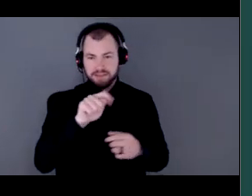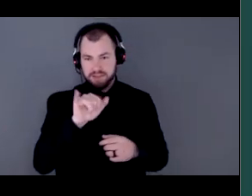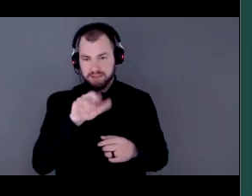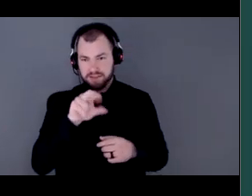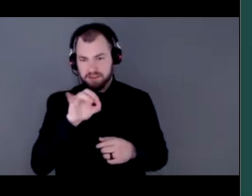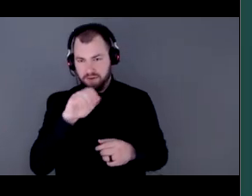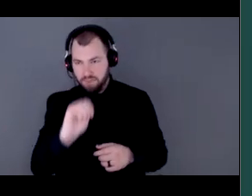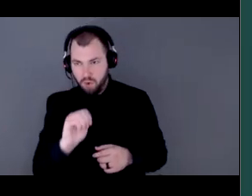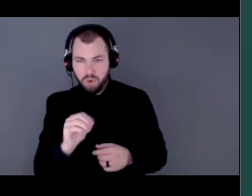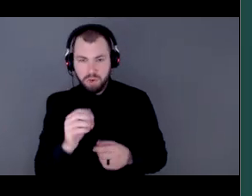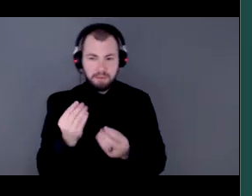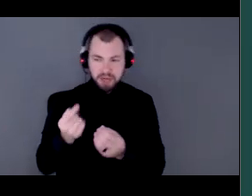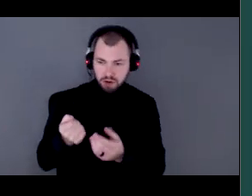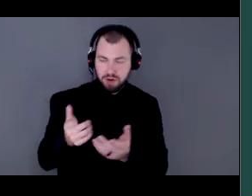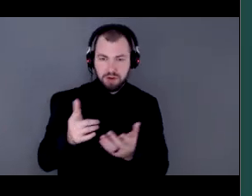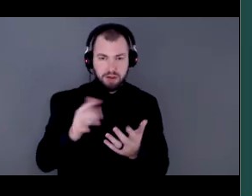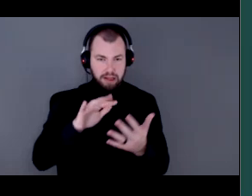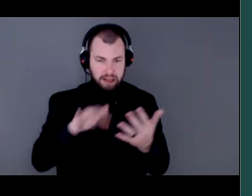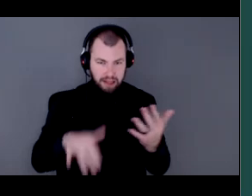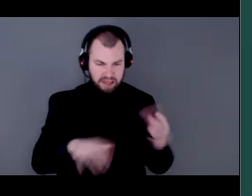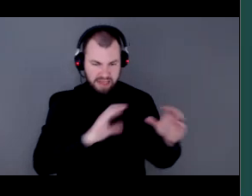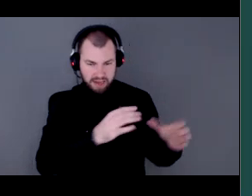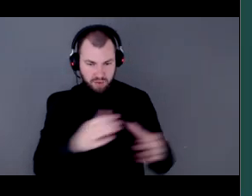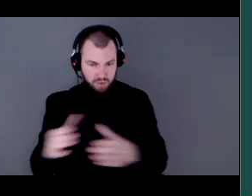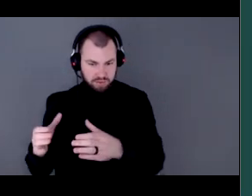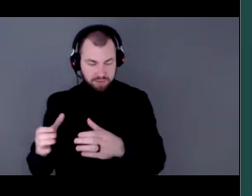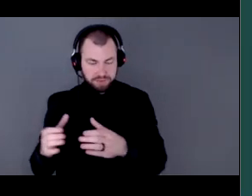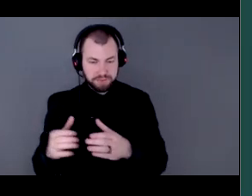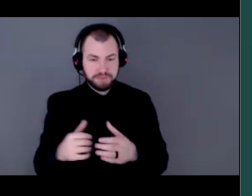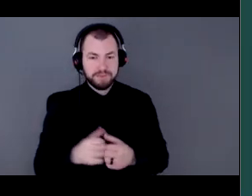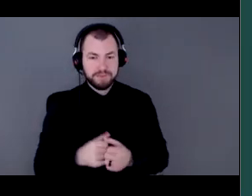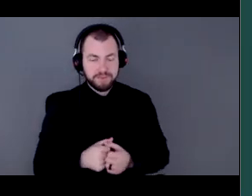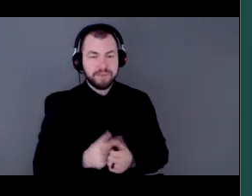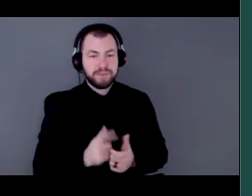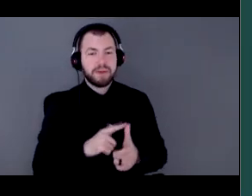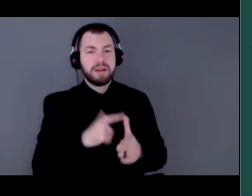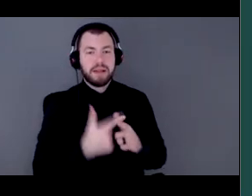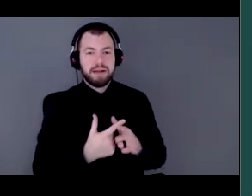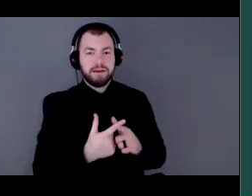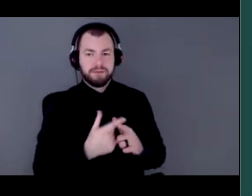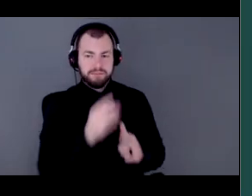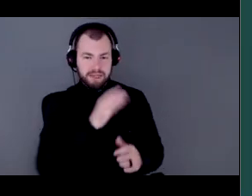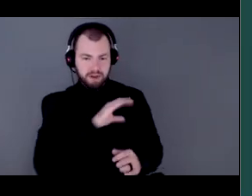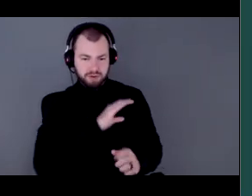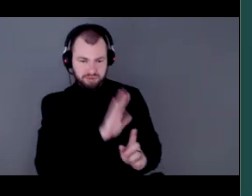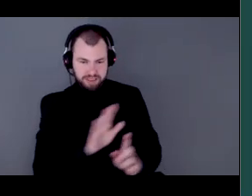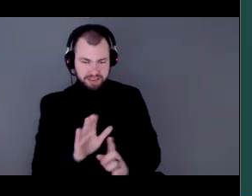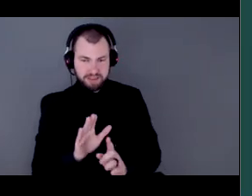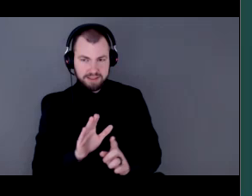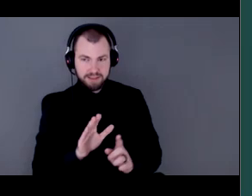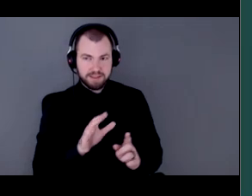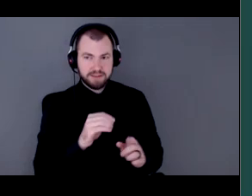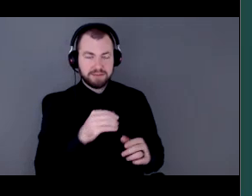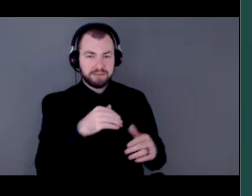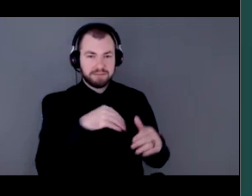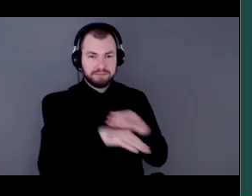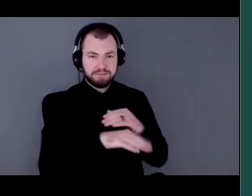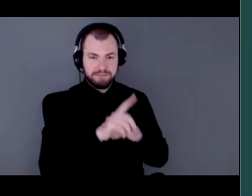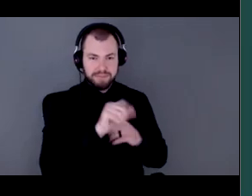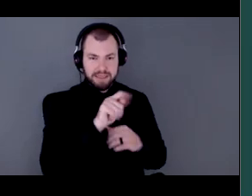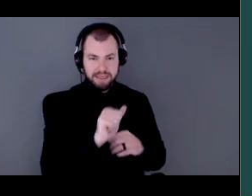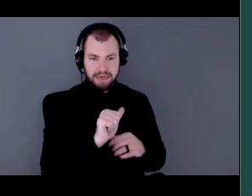different categories they have, and then it's all weighed, and then they characterize it, and they go into this data set and give it characterizations and